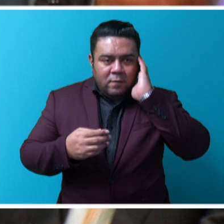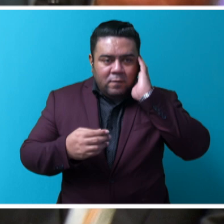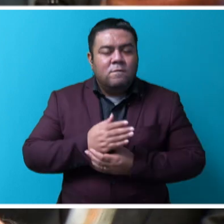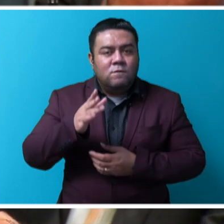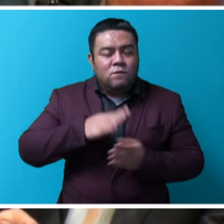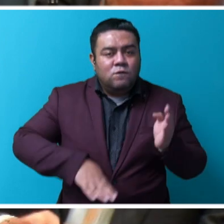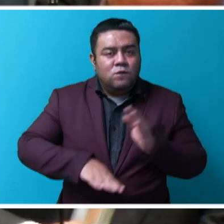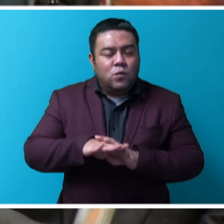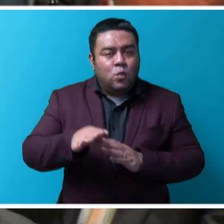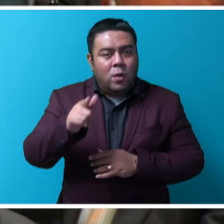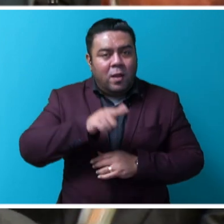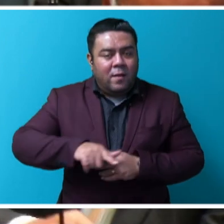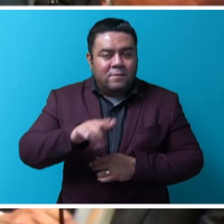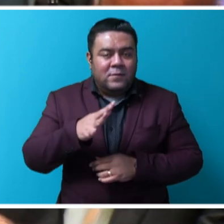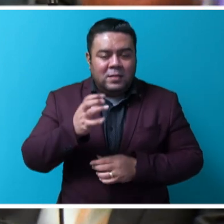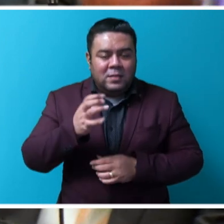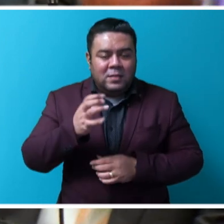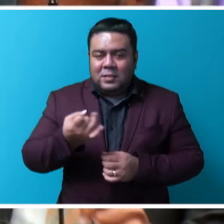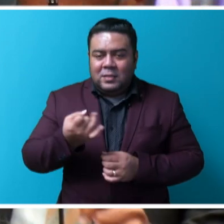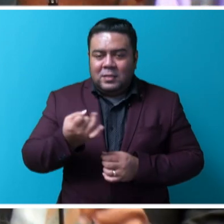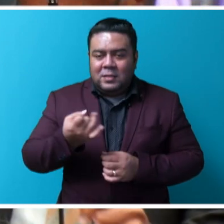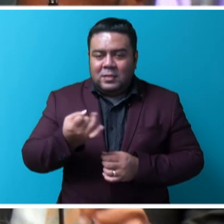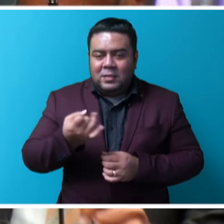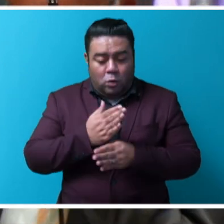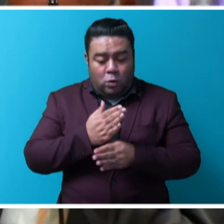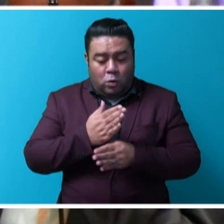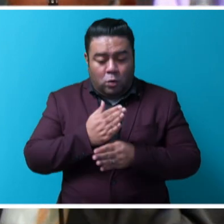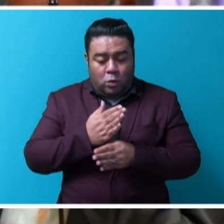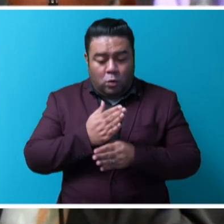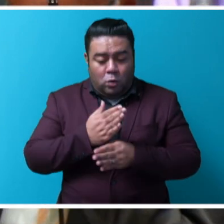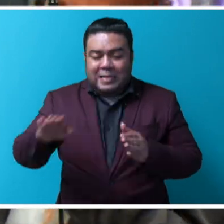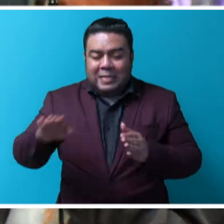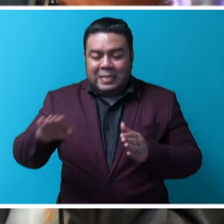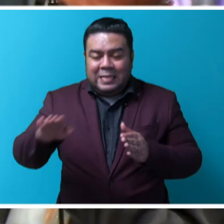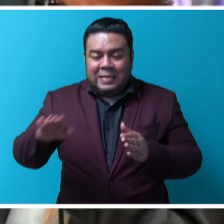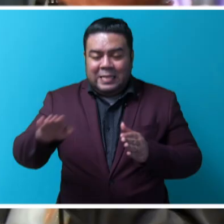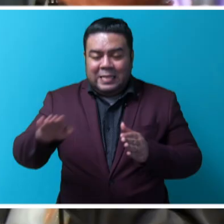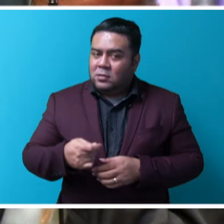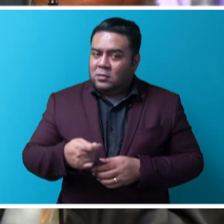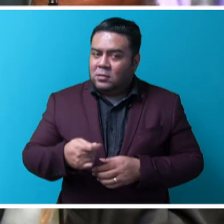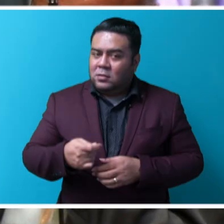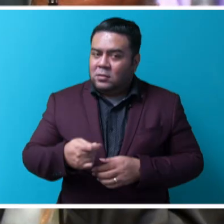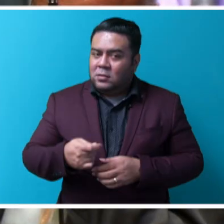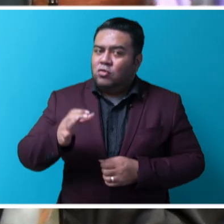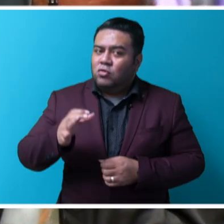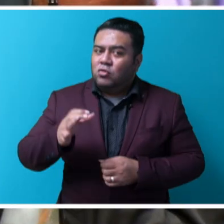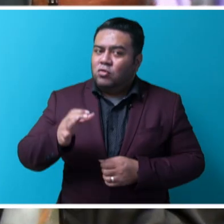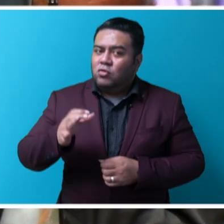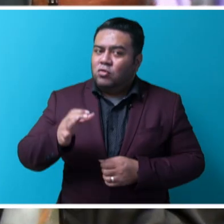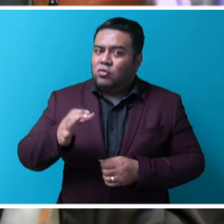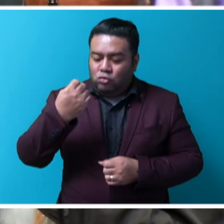of environmental regulation, operational oversights of climate risk management, or through the implementation of environment and